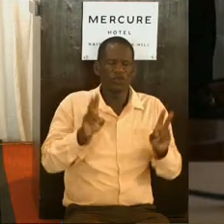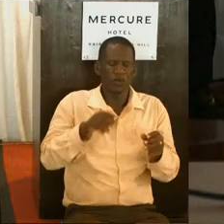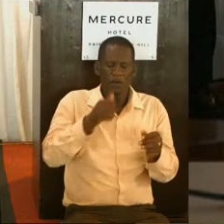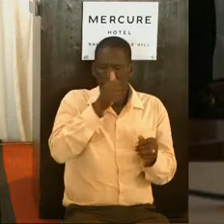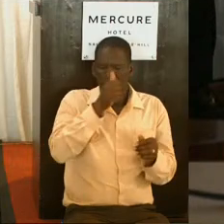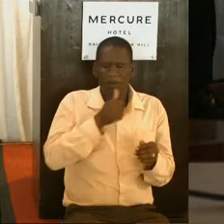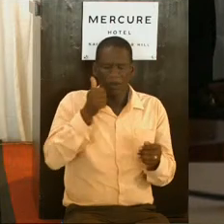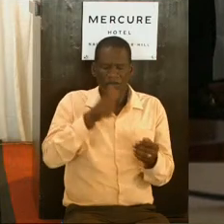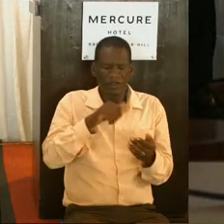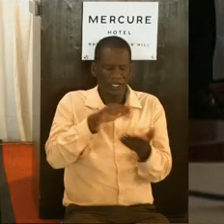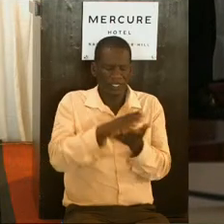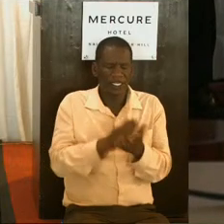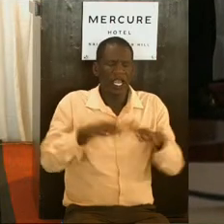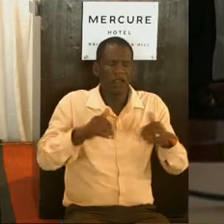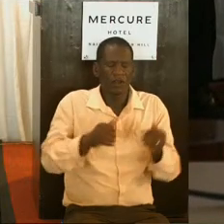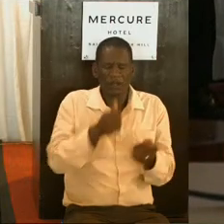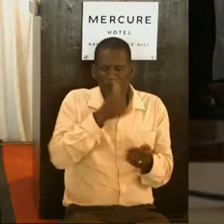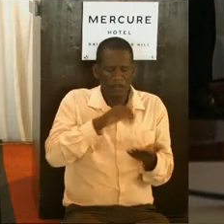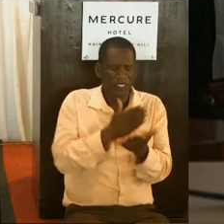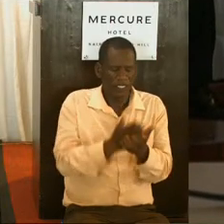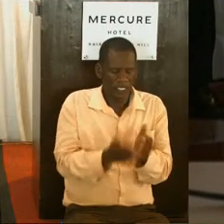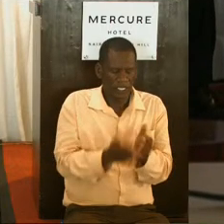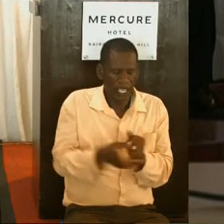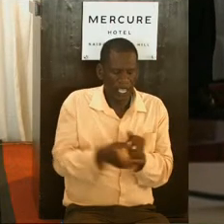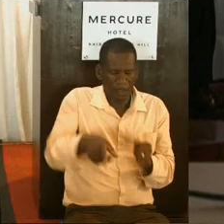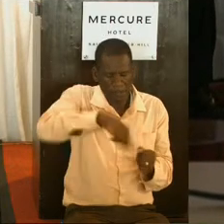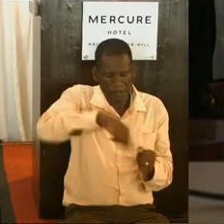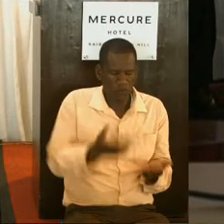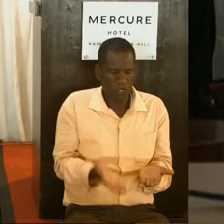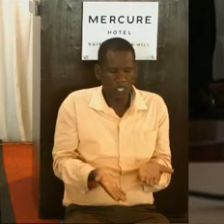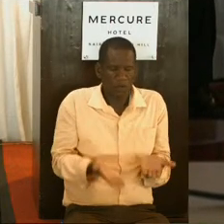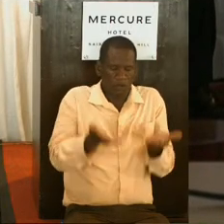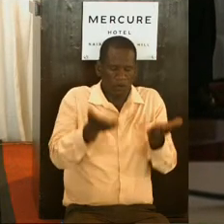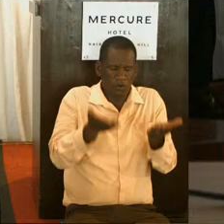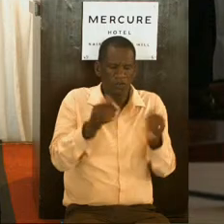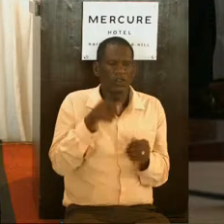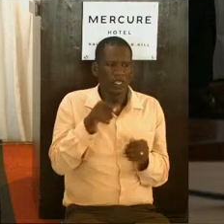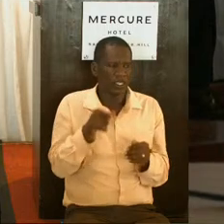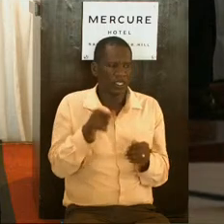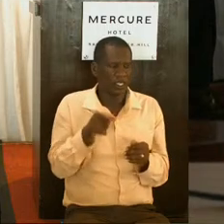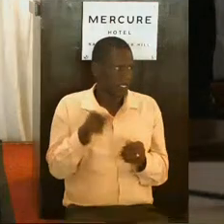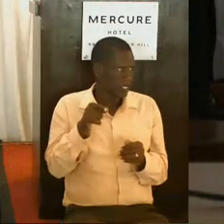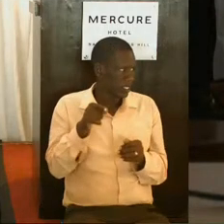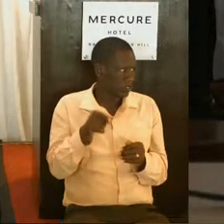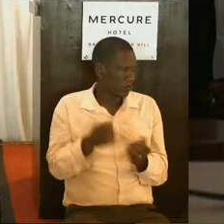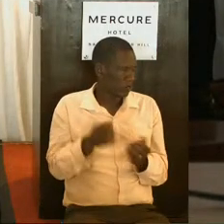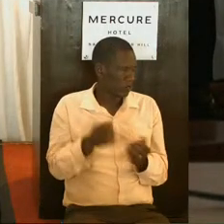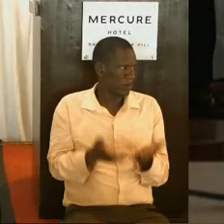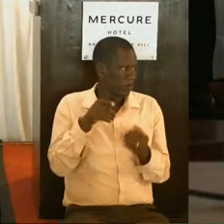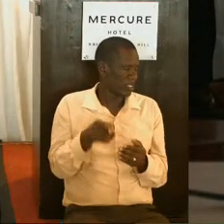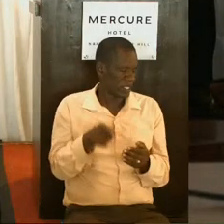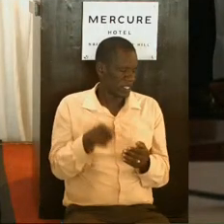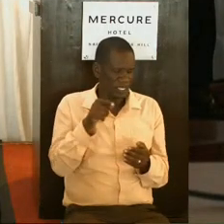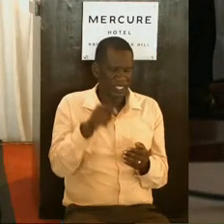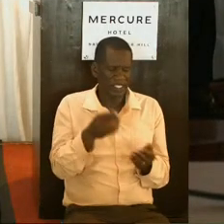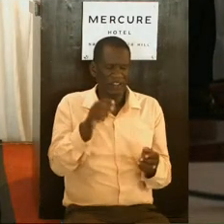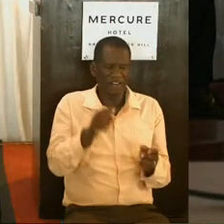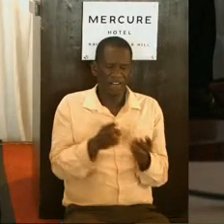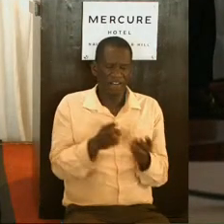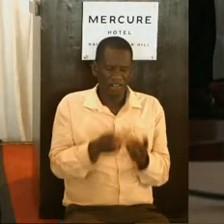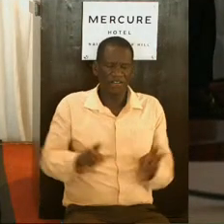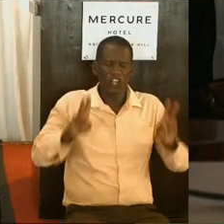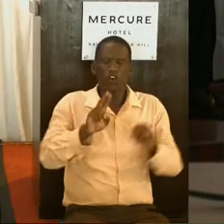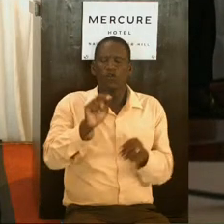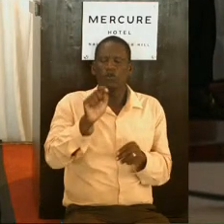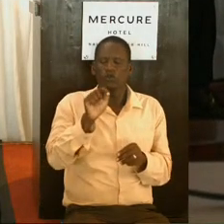sector how does a private sector help us to enhance you know the the that value of